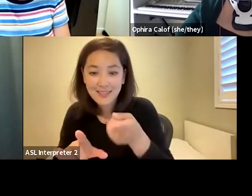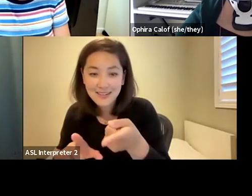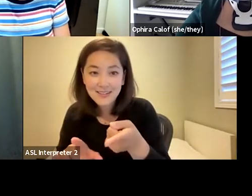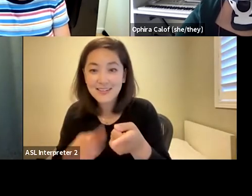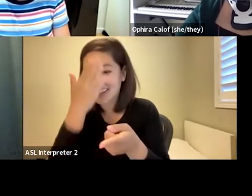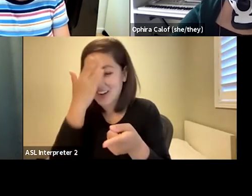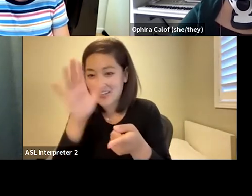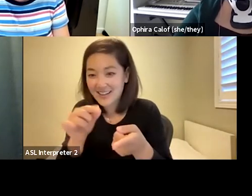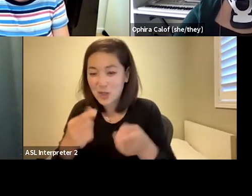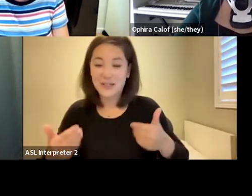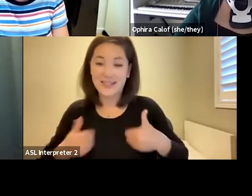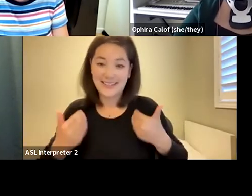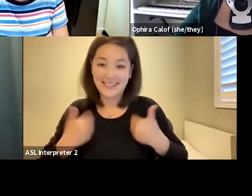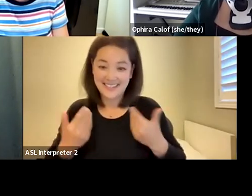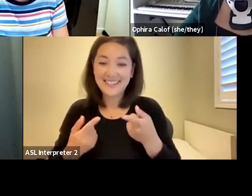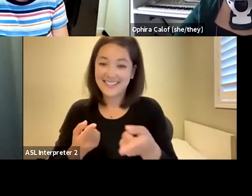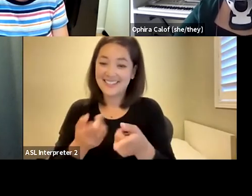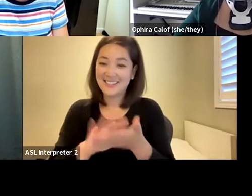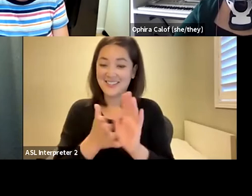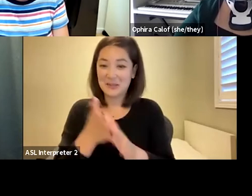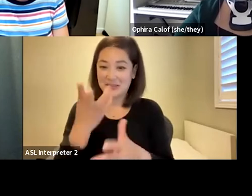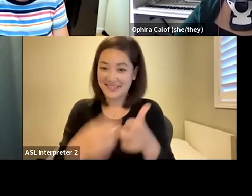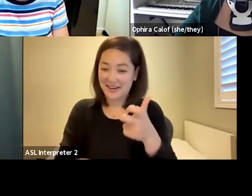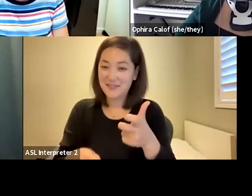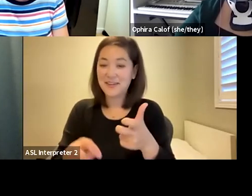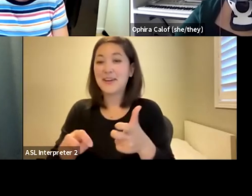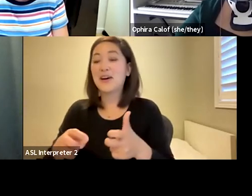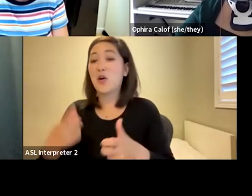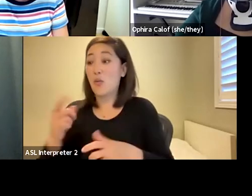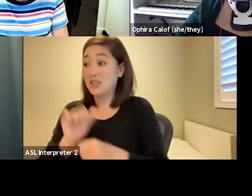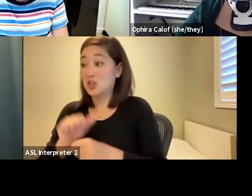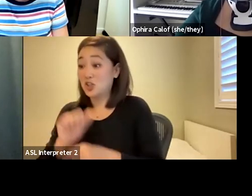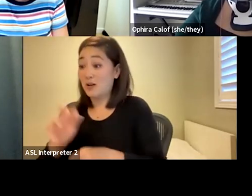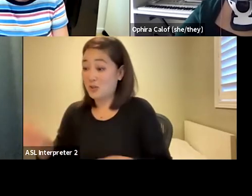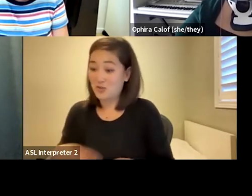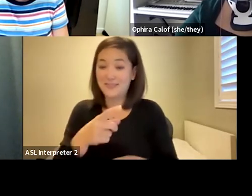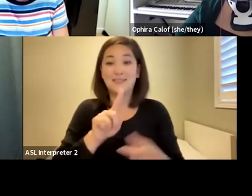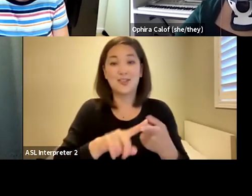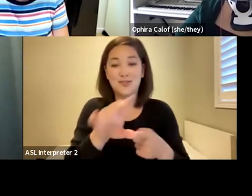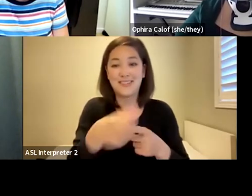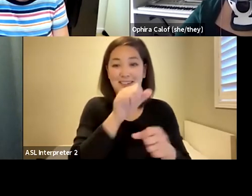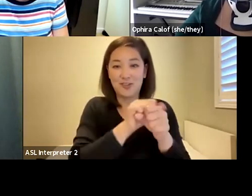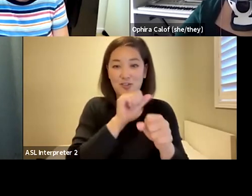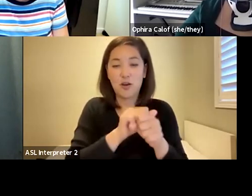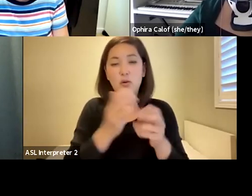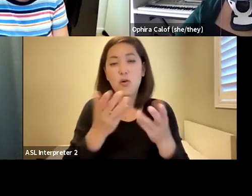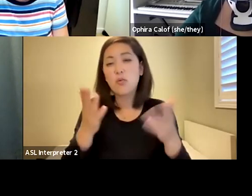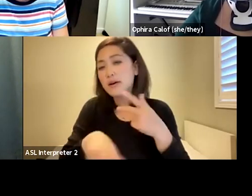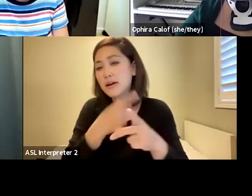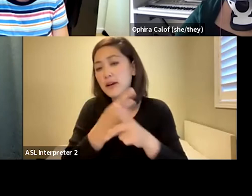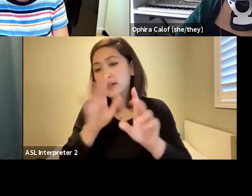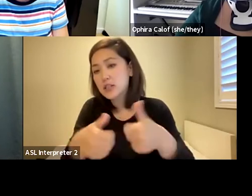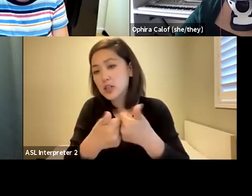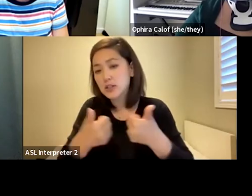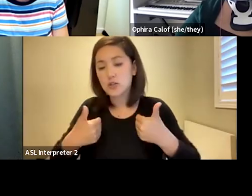really young in general, it can be very difficult to transition from one career to the next. What were some of the challenges you faced transitioning